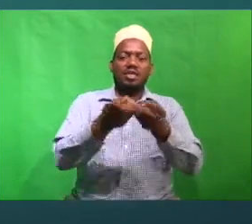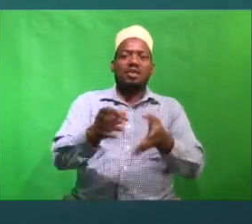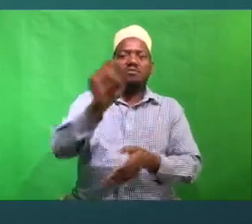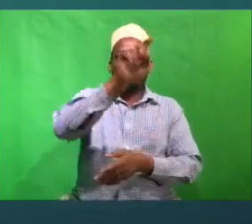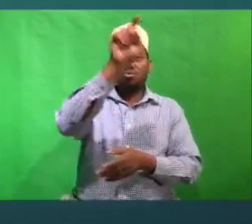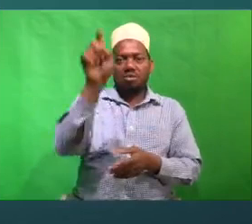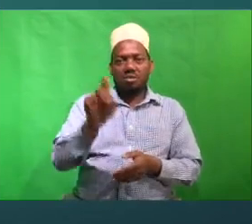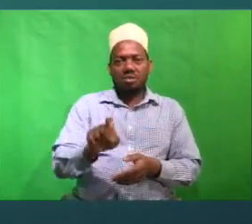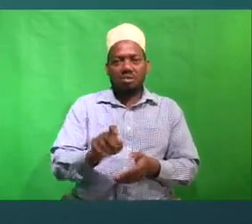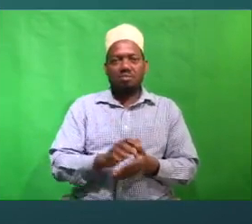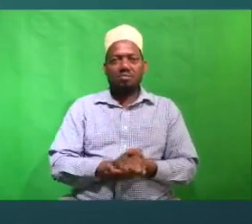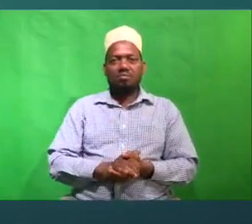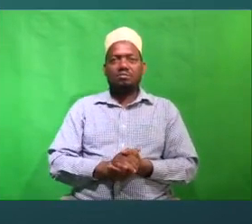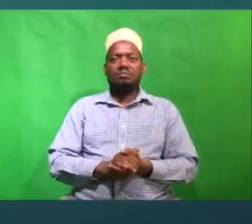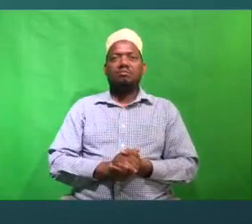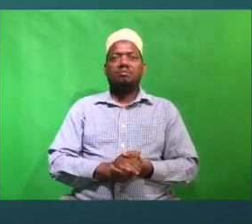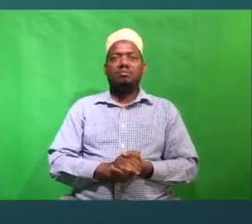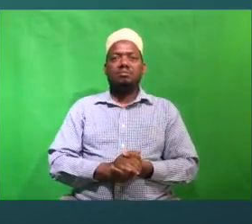some questions,